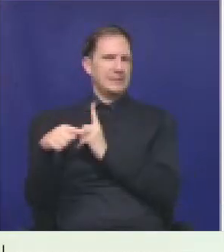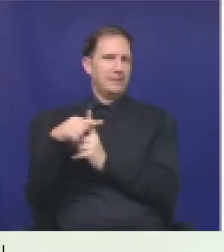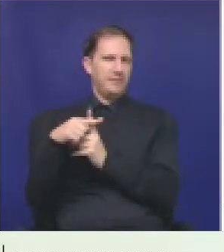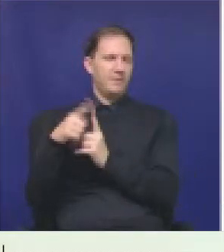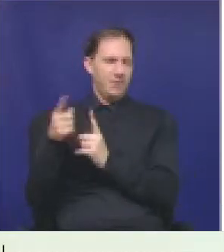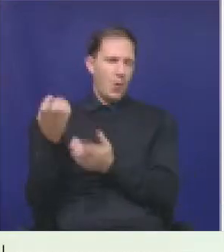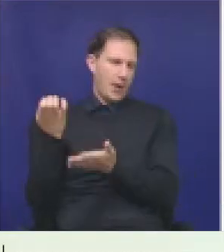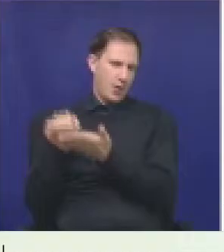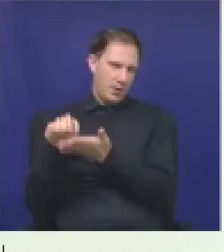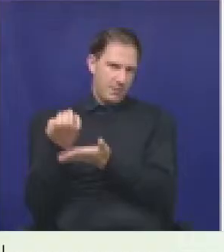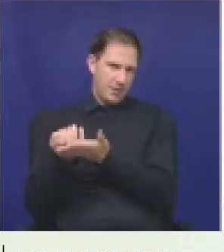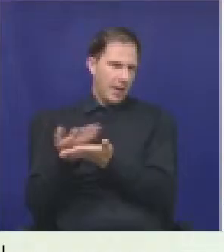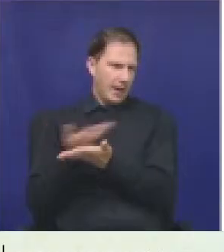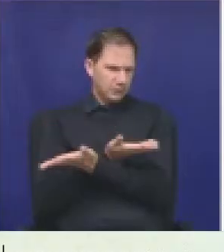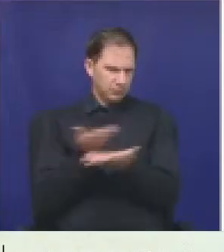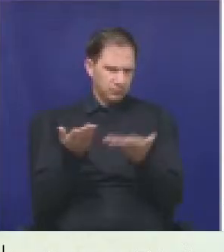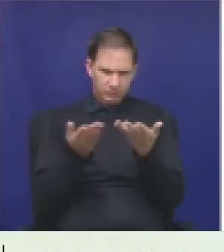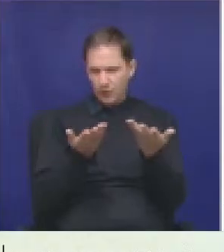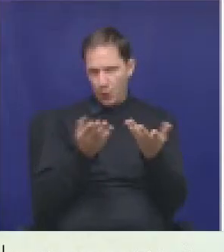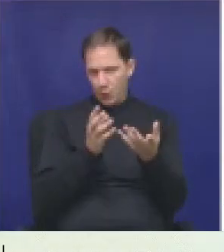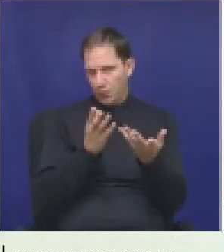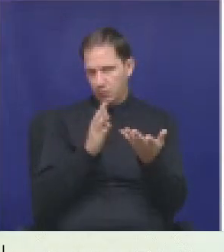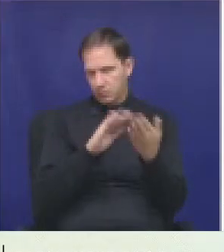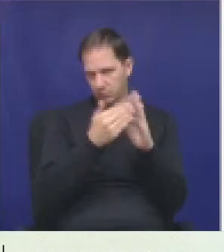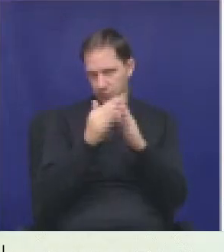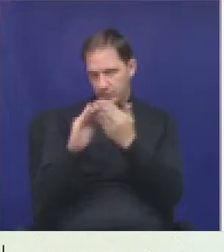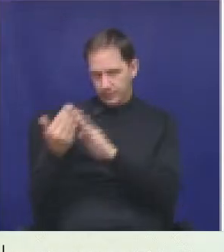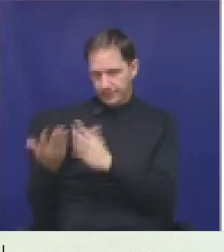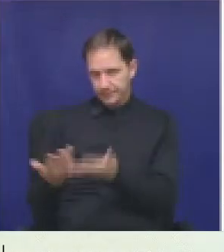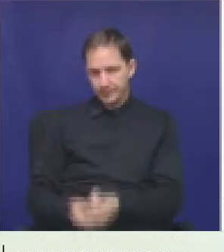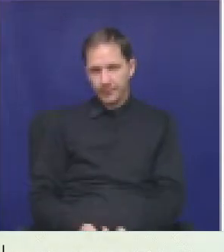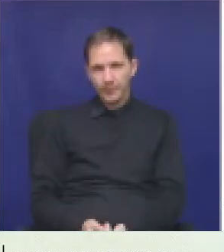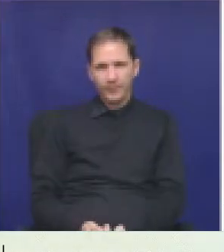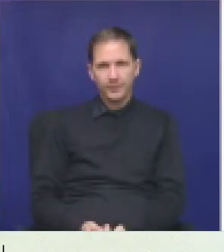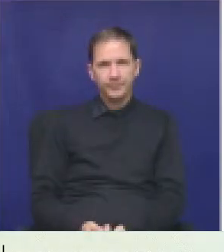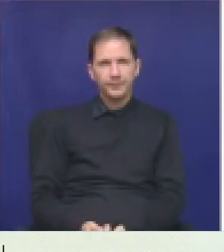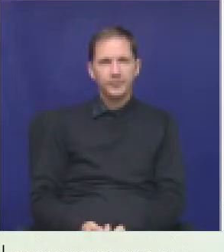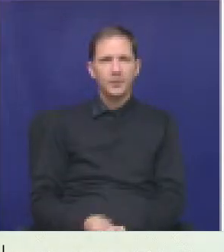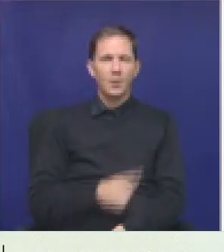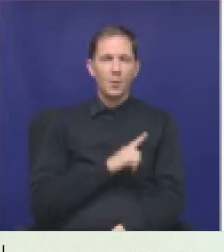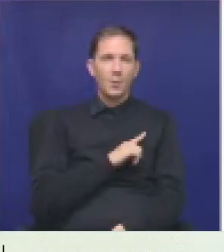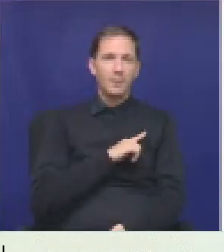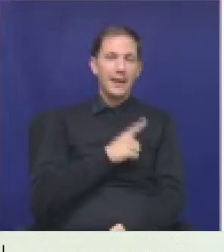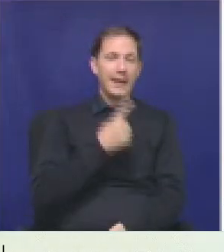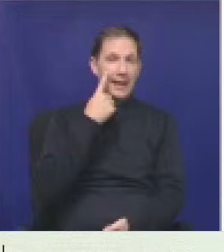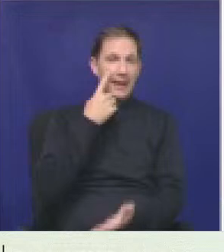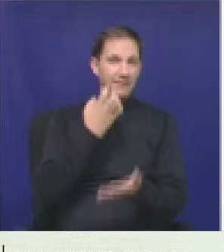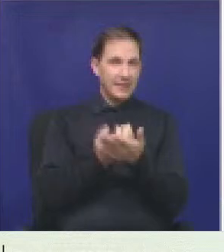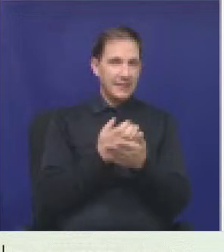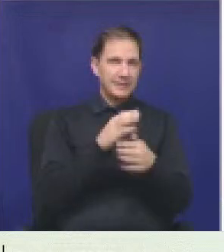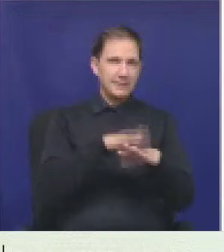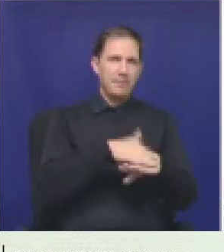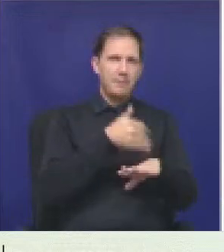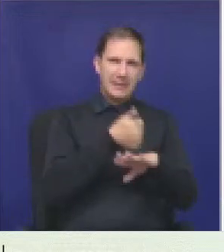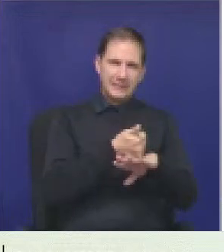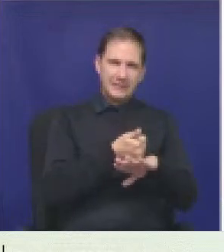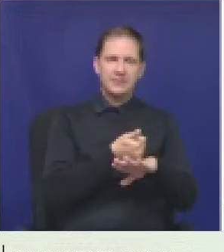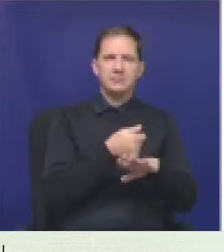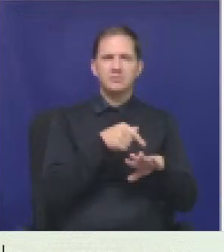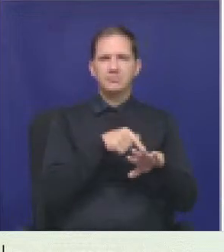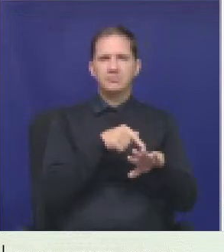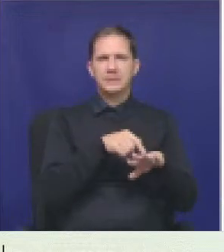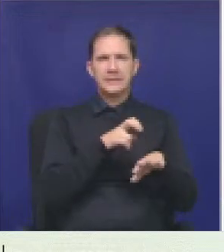and society. A precise results-based monitoring and evaluation framework must be adopted to